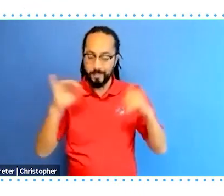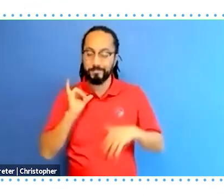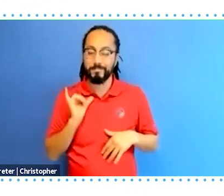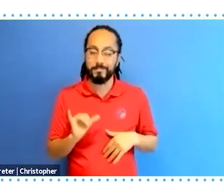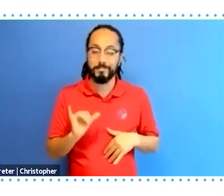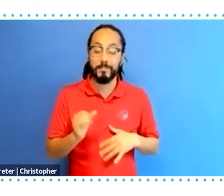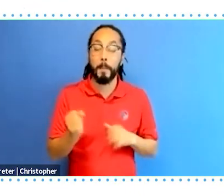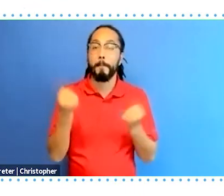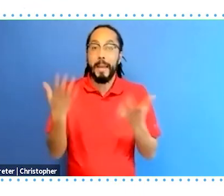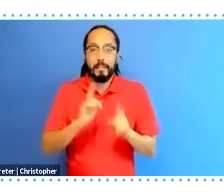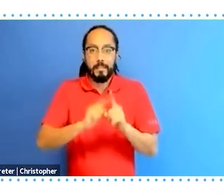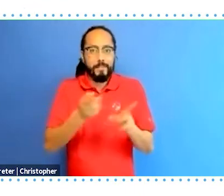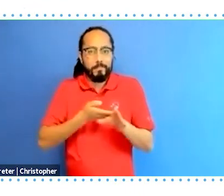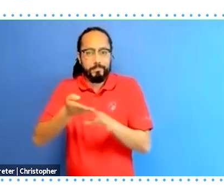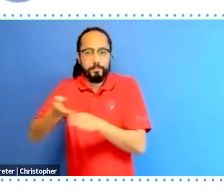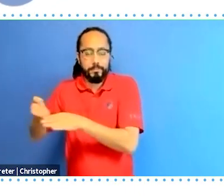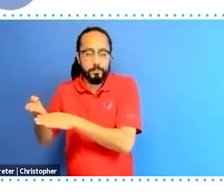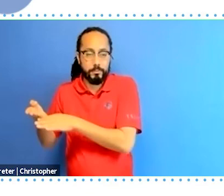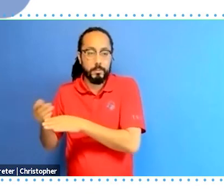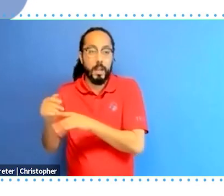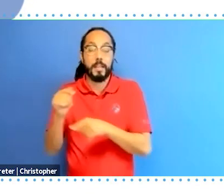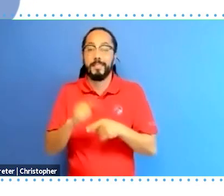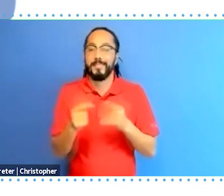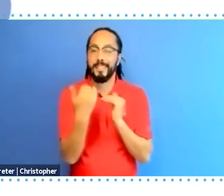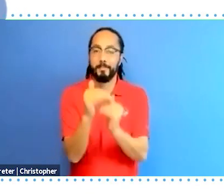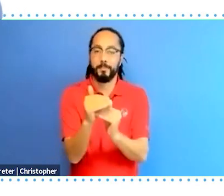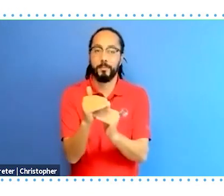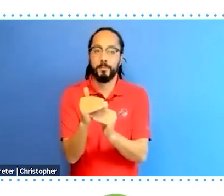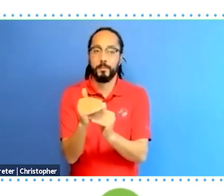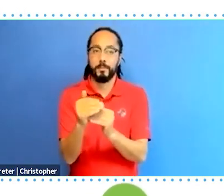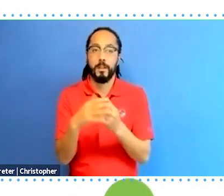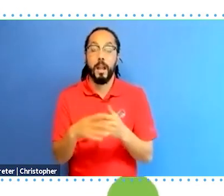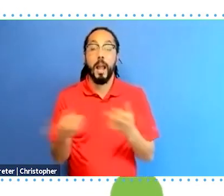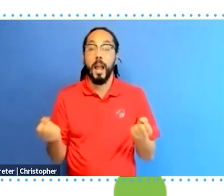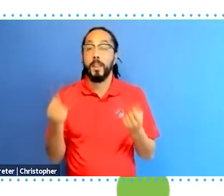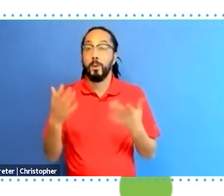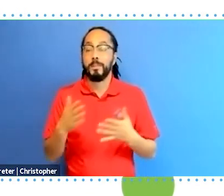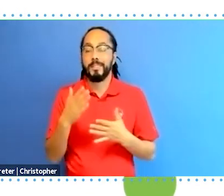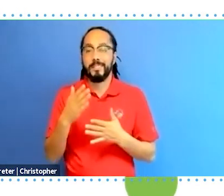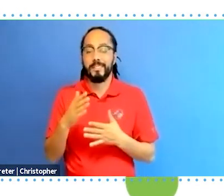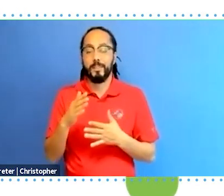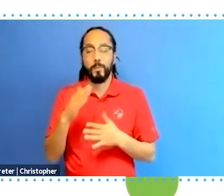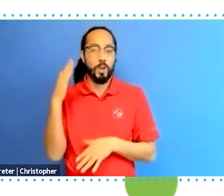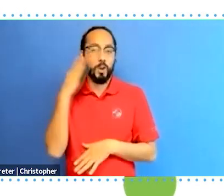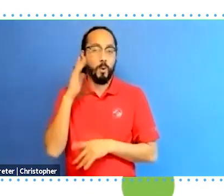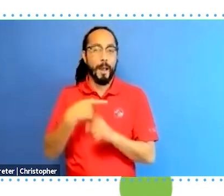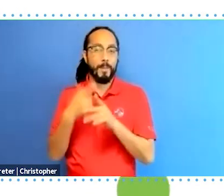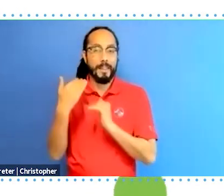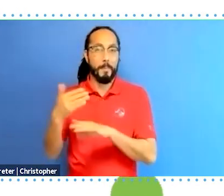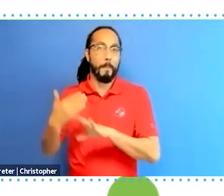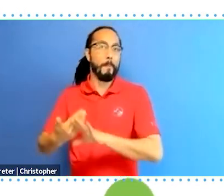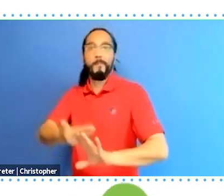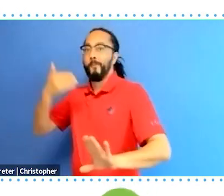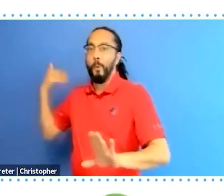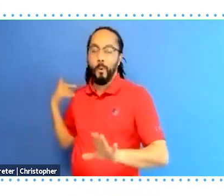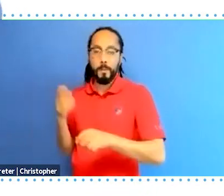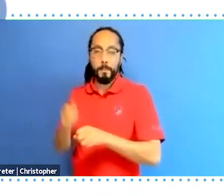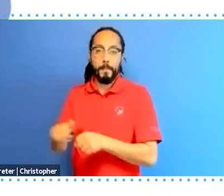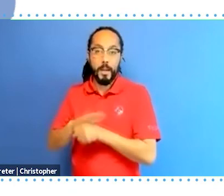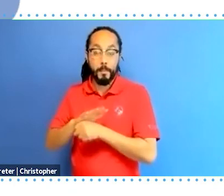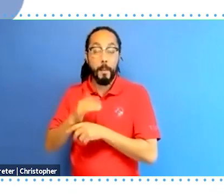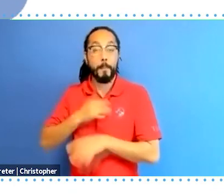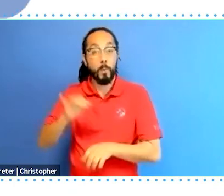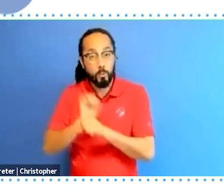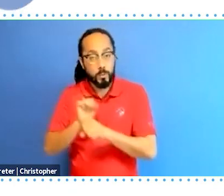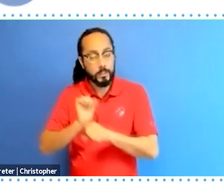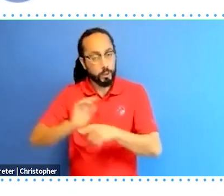many people, Owais, you being one of them, knew about those limitations long before the pandemic, and we're working to change those.